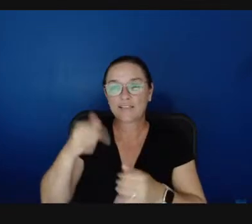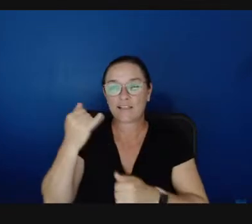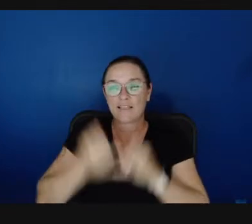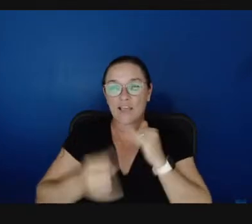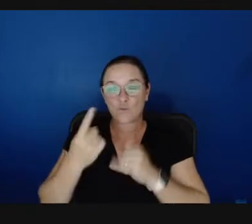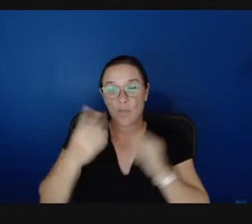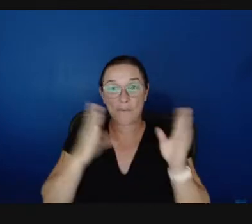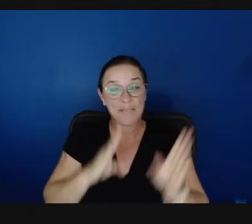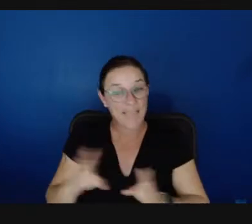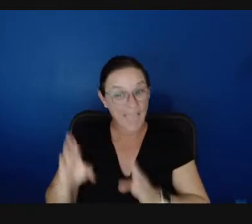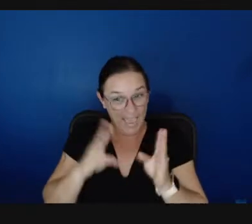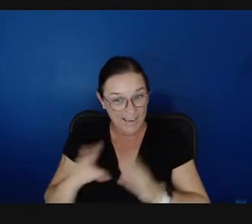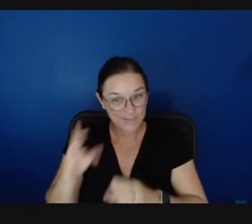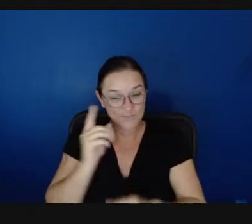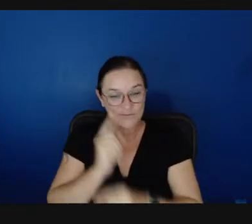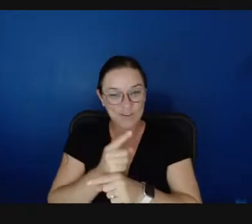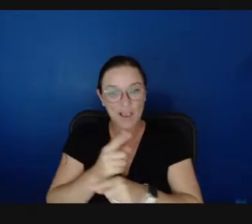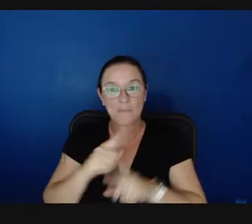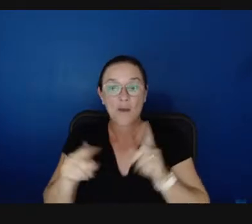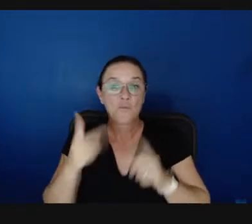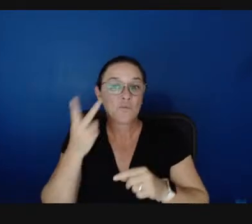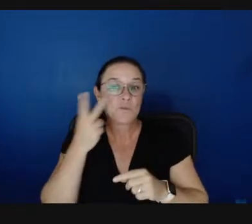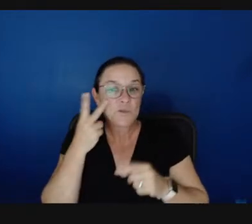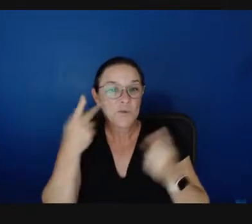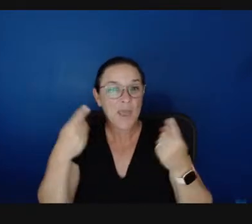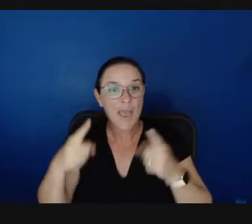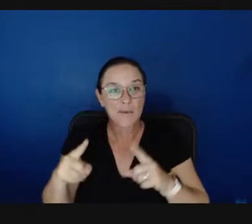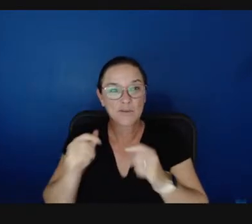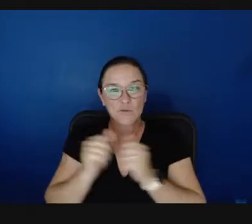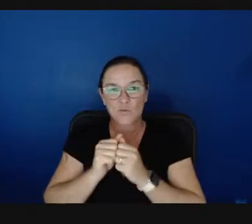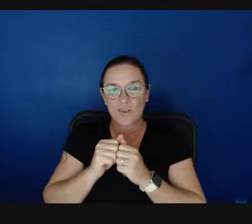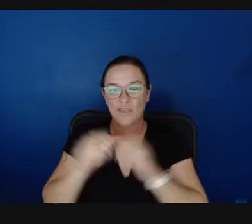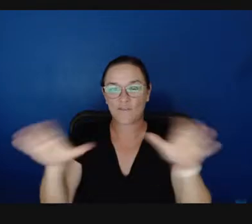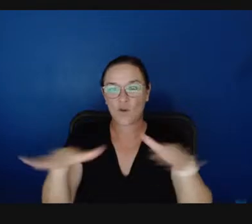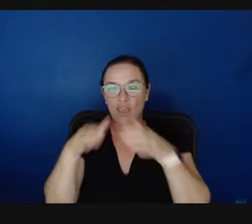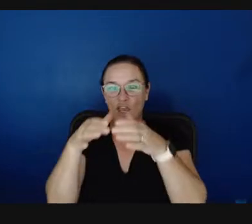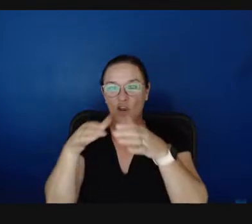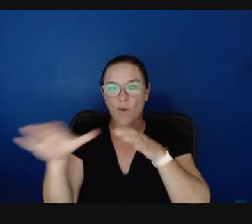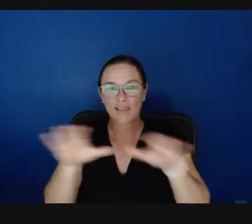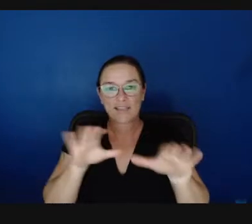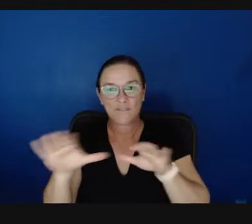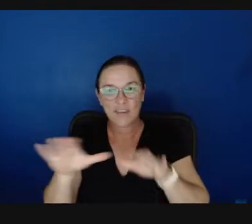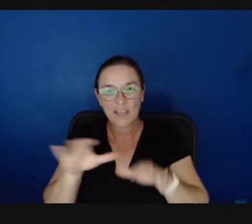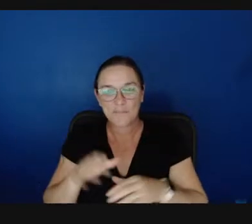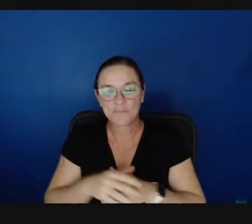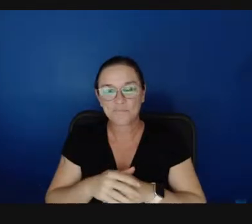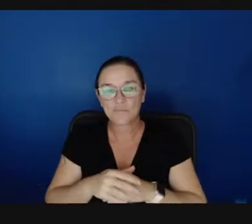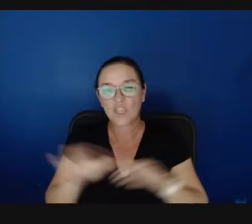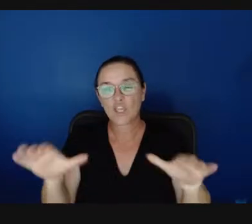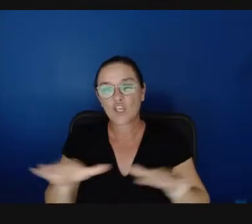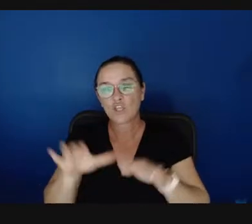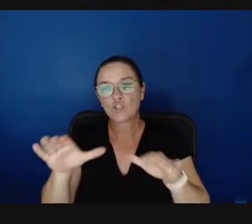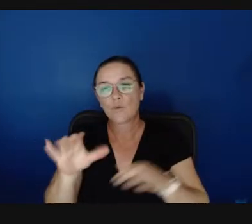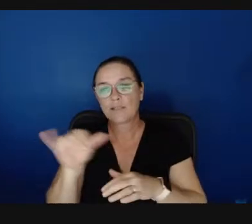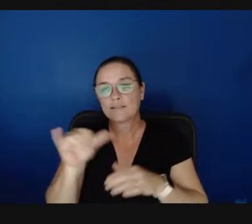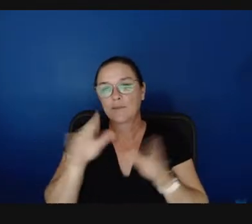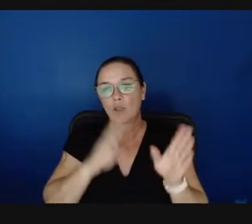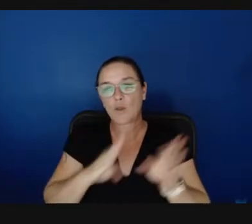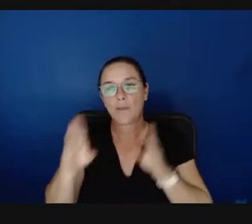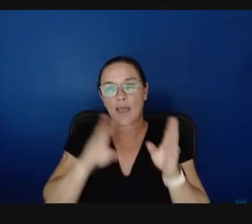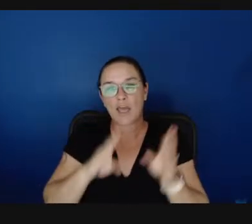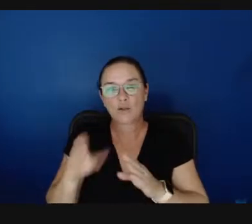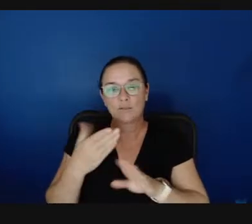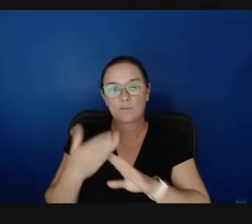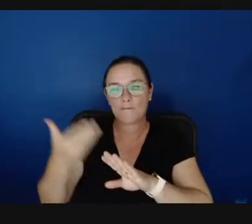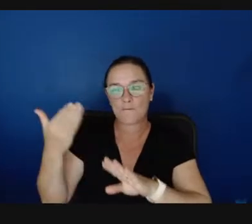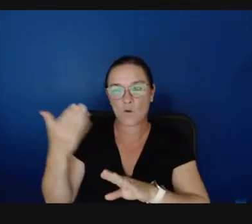if that holds with the activity in the volcano, but as it's doing a similar pattern as we've seen in the past,